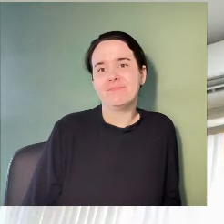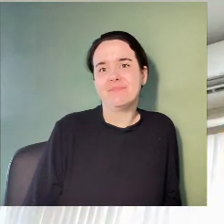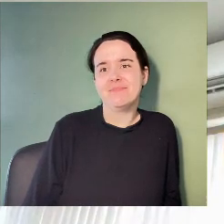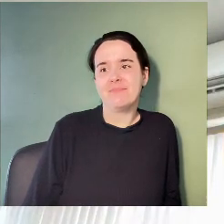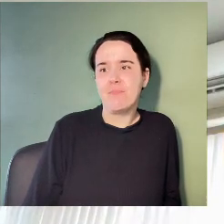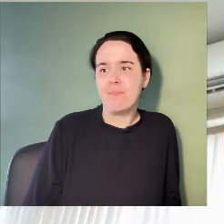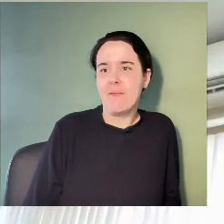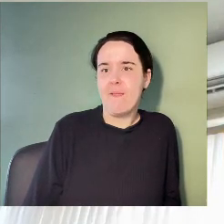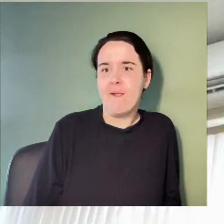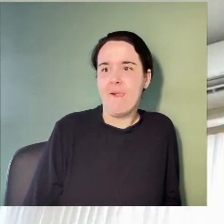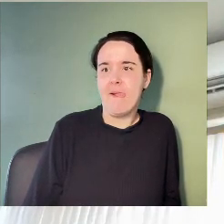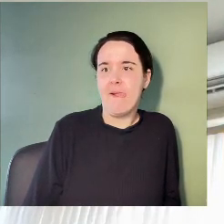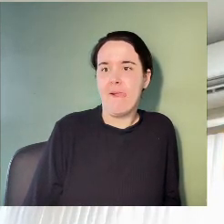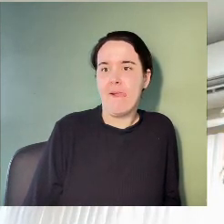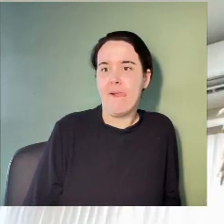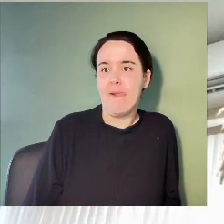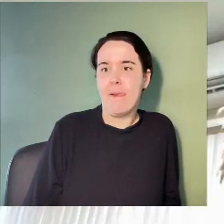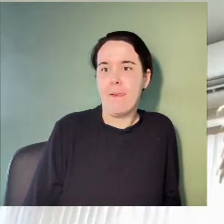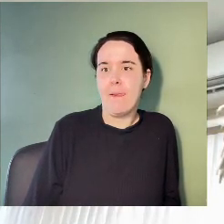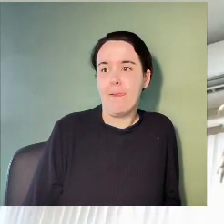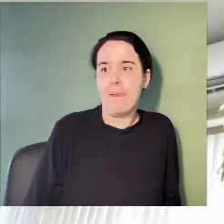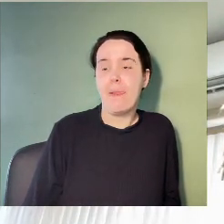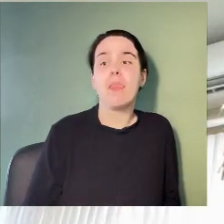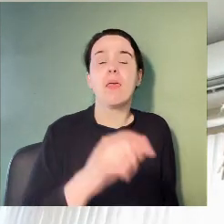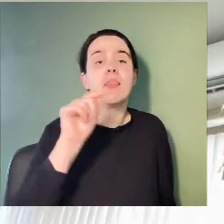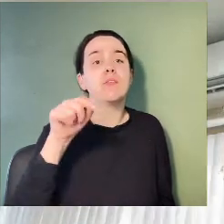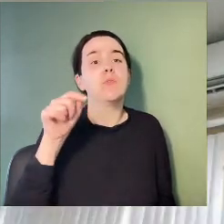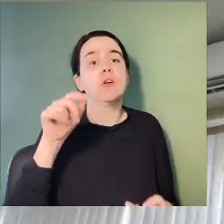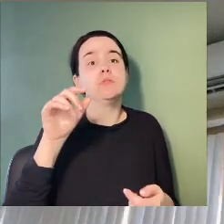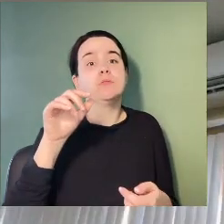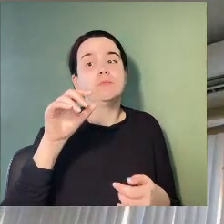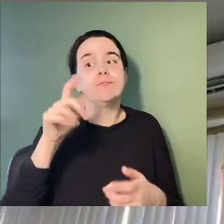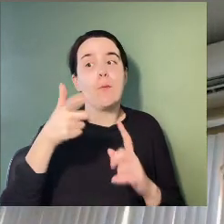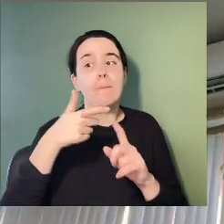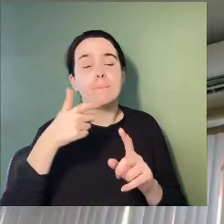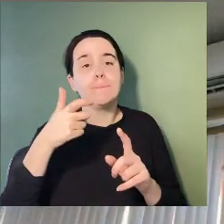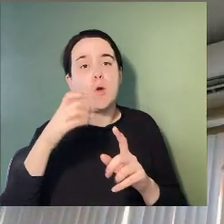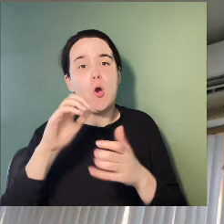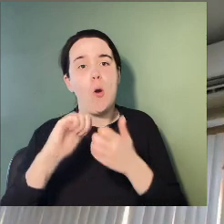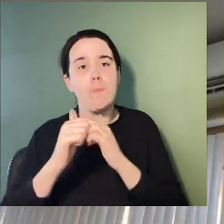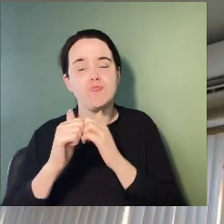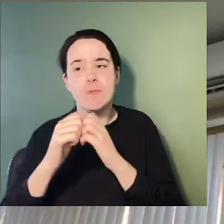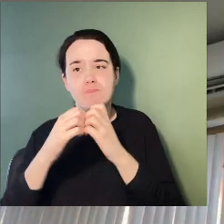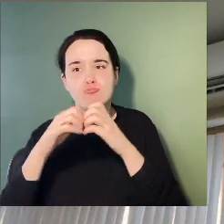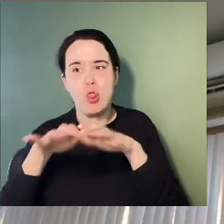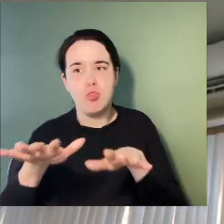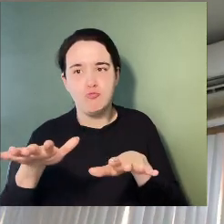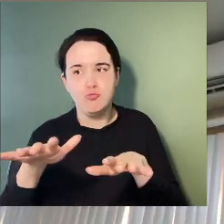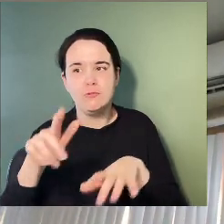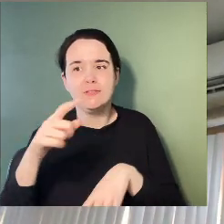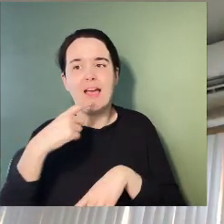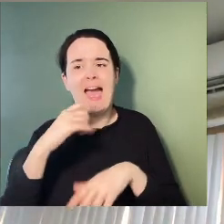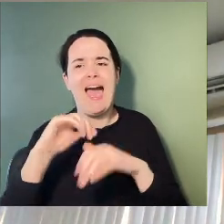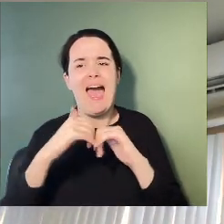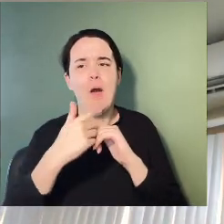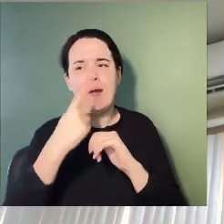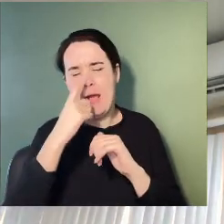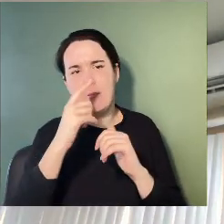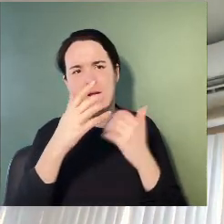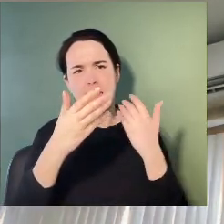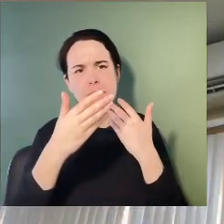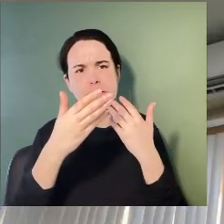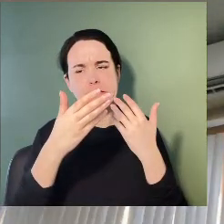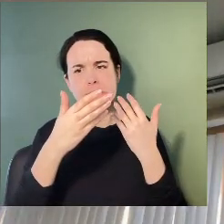So this one speaks to, okay, so from Suraj at Corporate Breakthroughs, he says, or they say, how can we tackle the matter